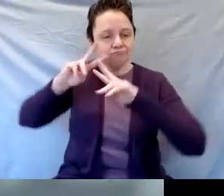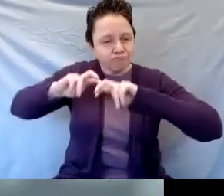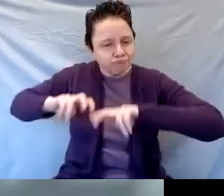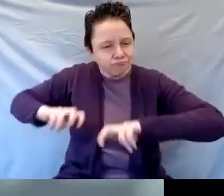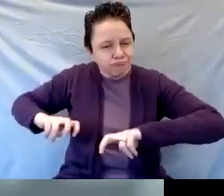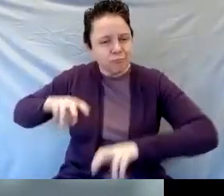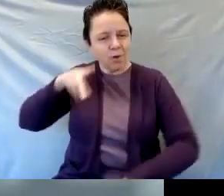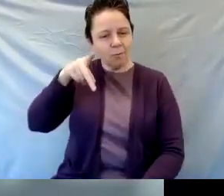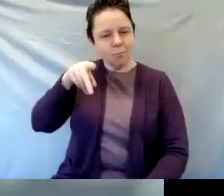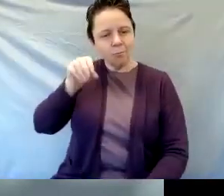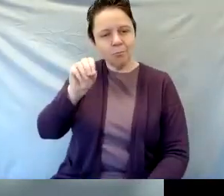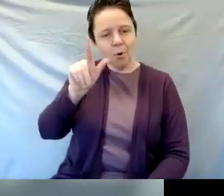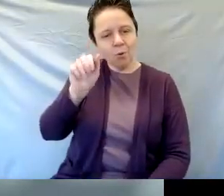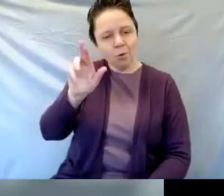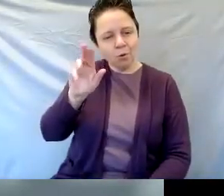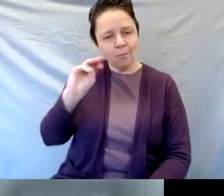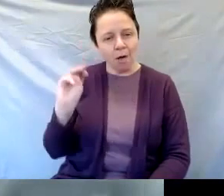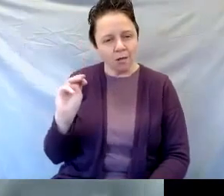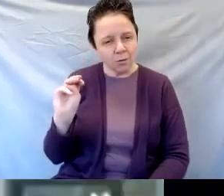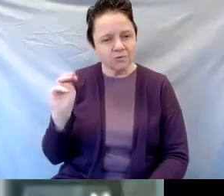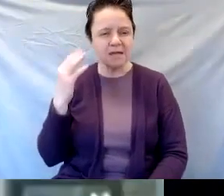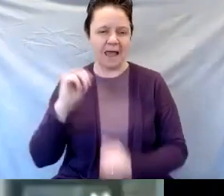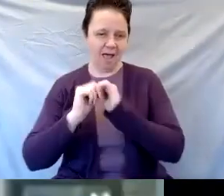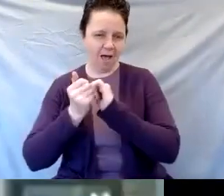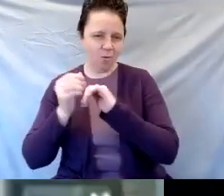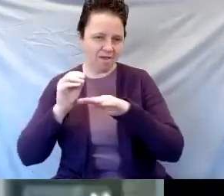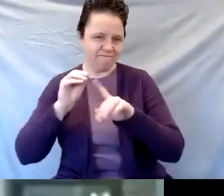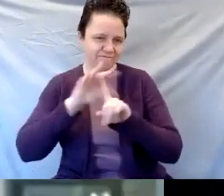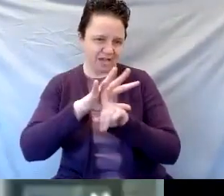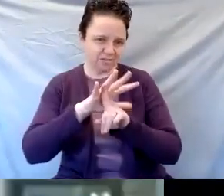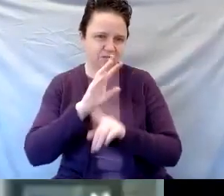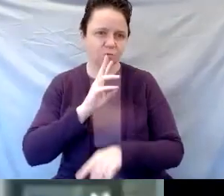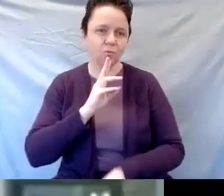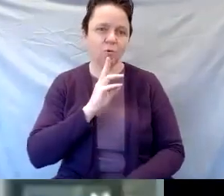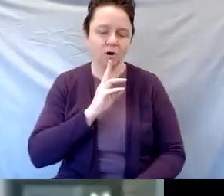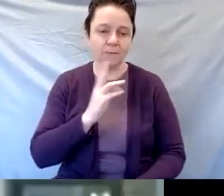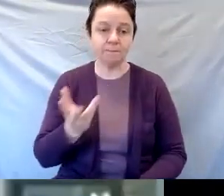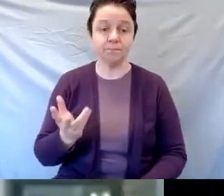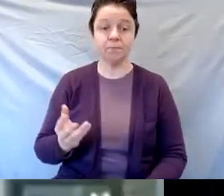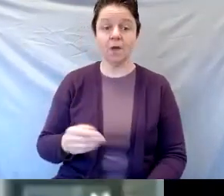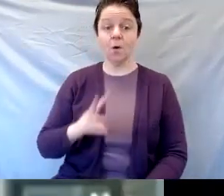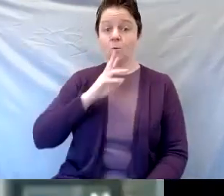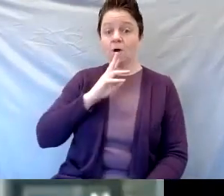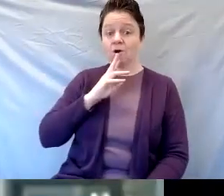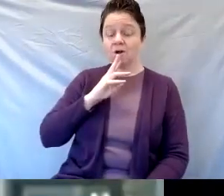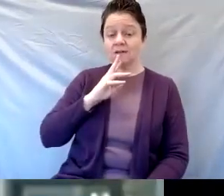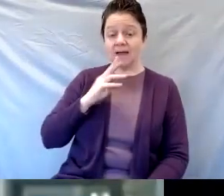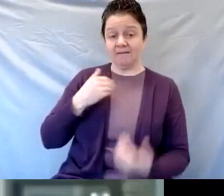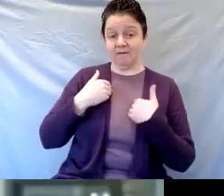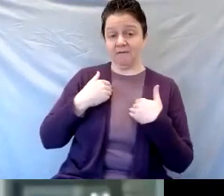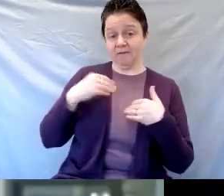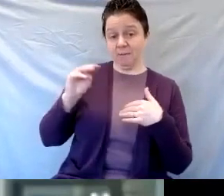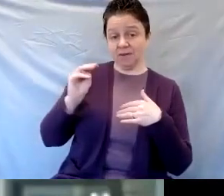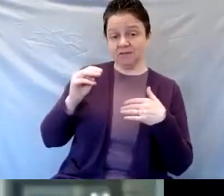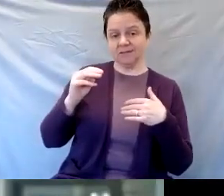in particular, that affects water. So with water being a polar molecule, what that means is the molecule